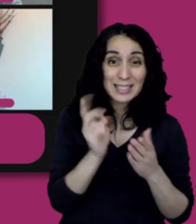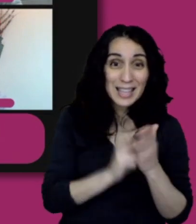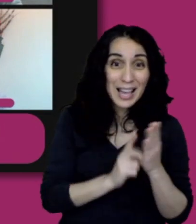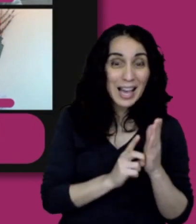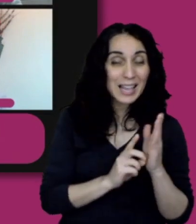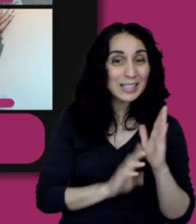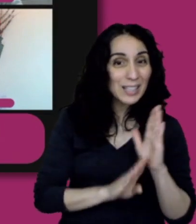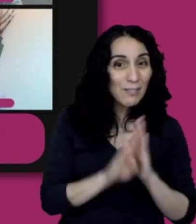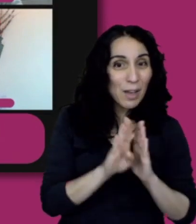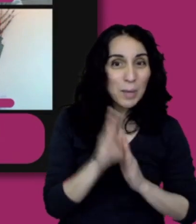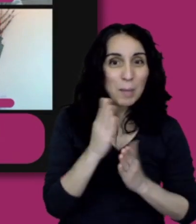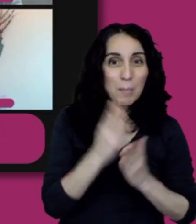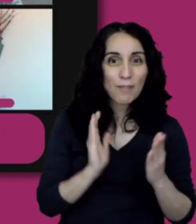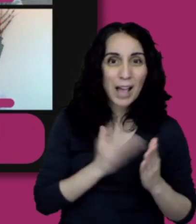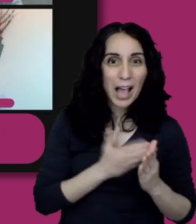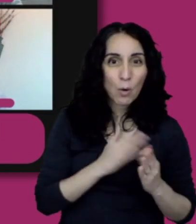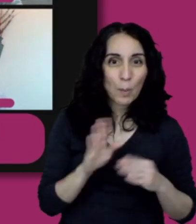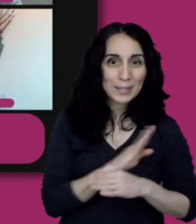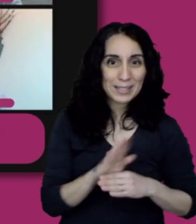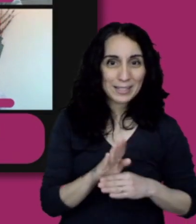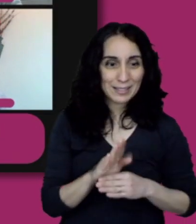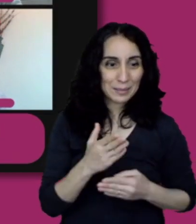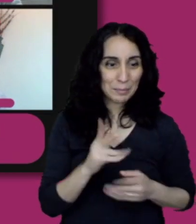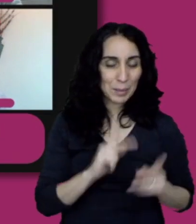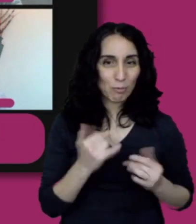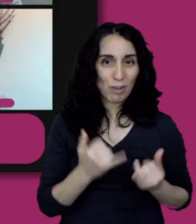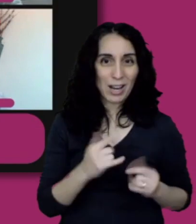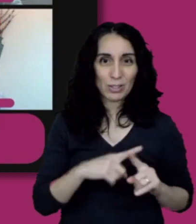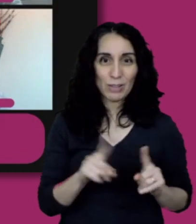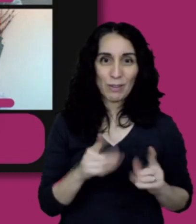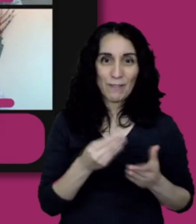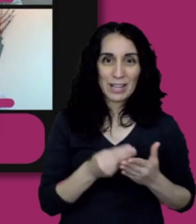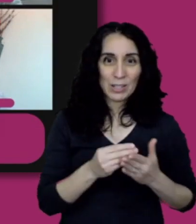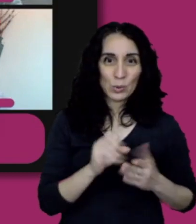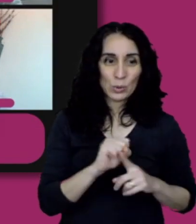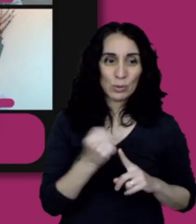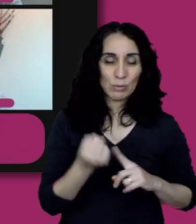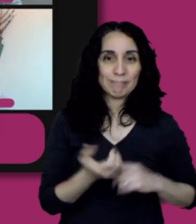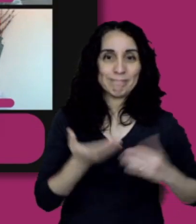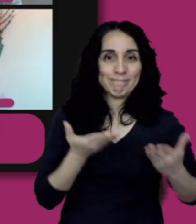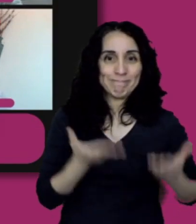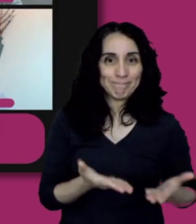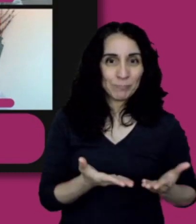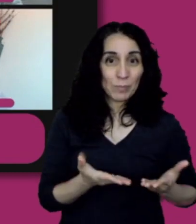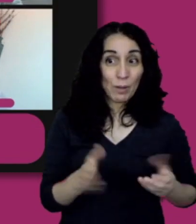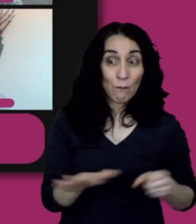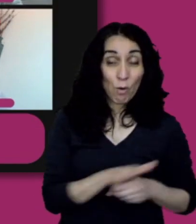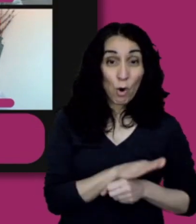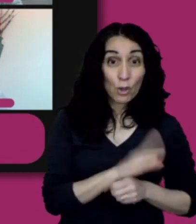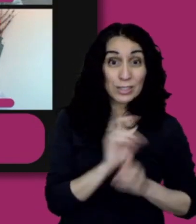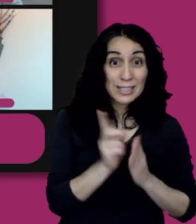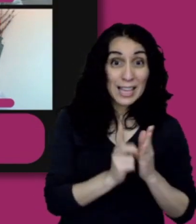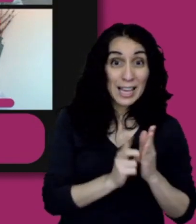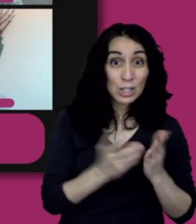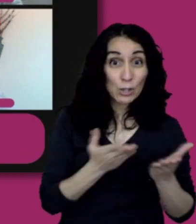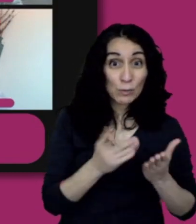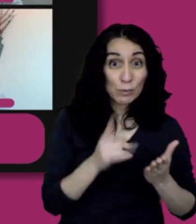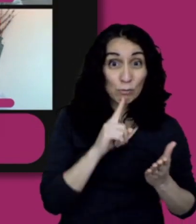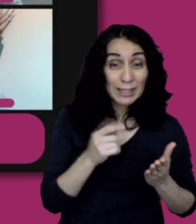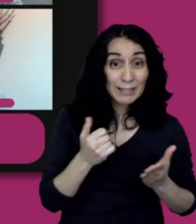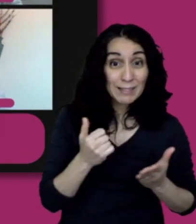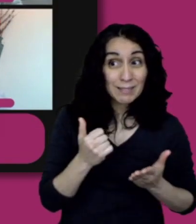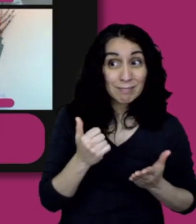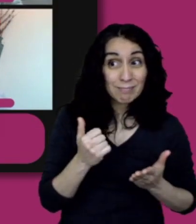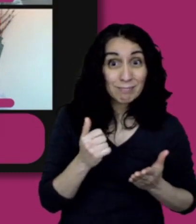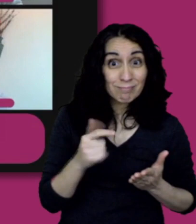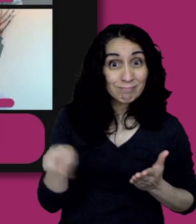side of our business, we're looking at people are now in a different financial situation. So having full-blown design services may not